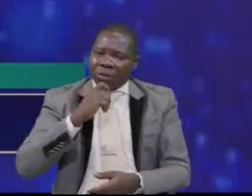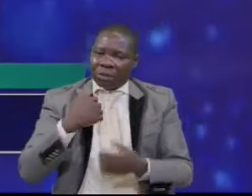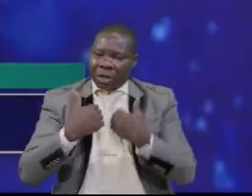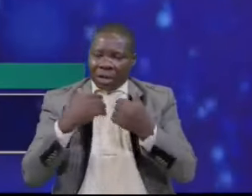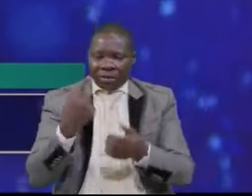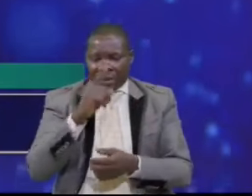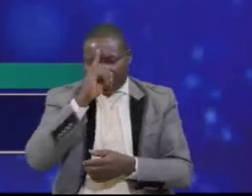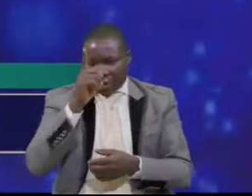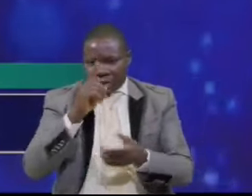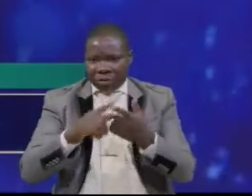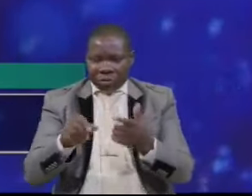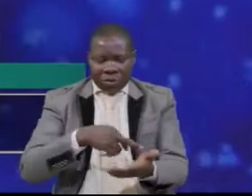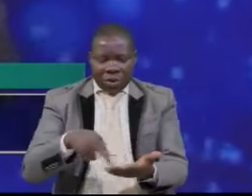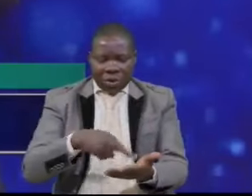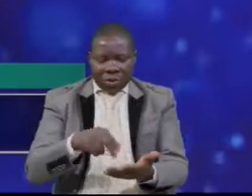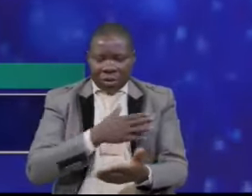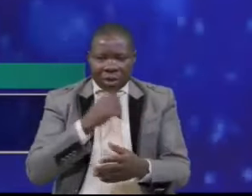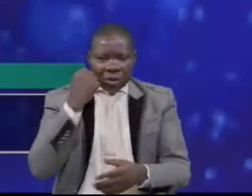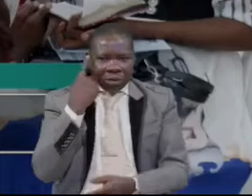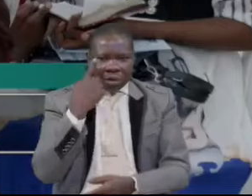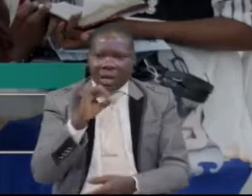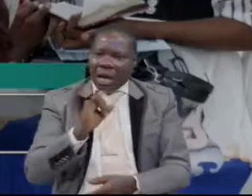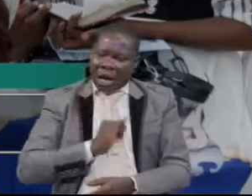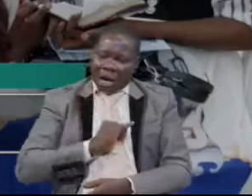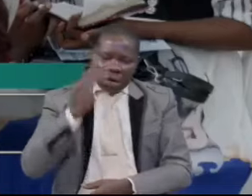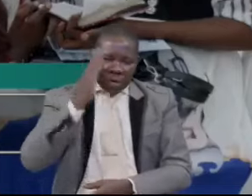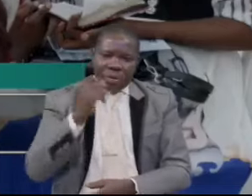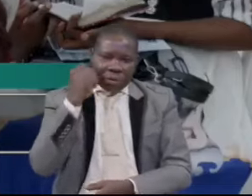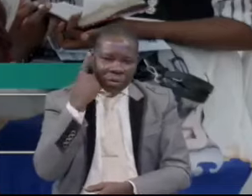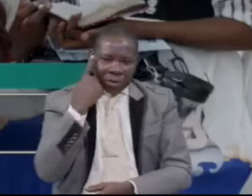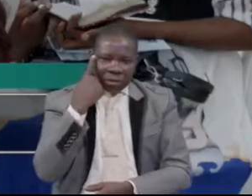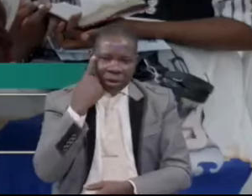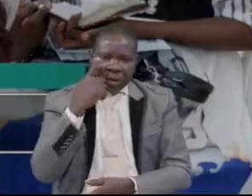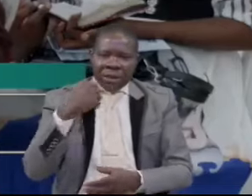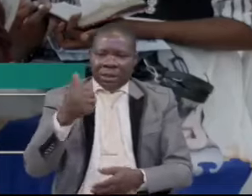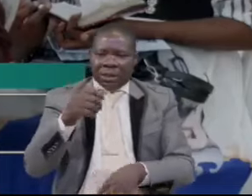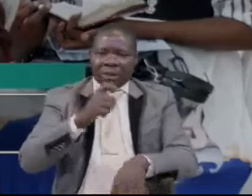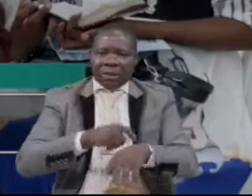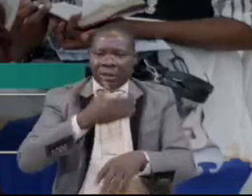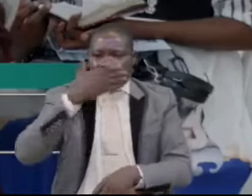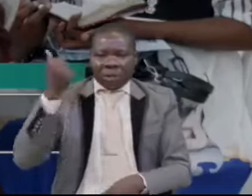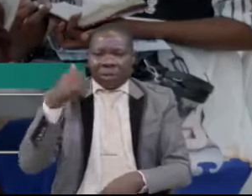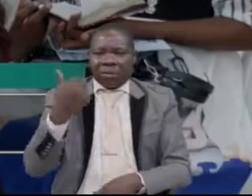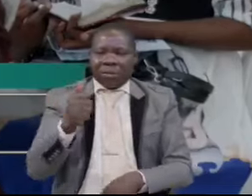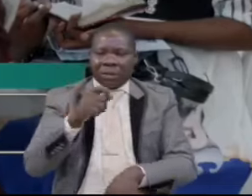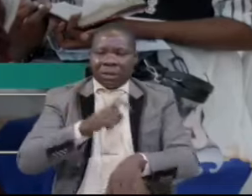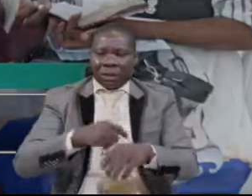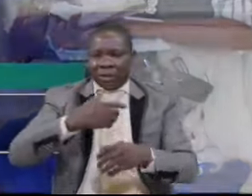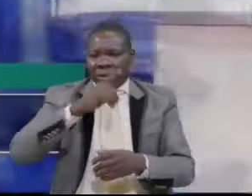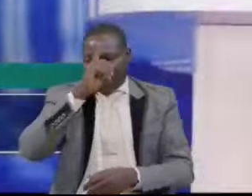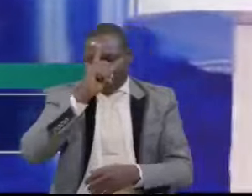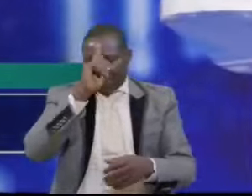and to understand. I will understand. 10 times better, 10 times brighter, 10